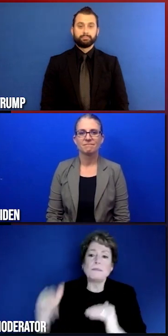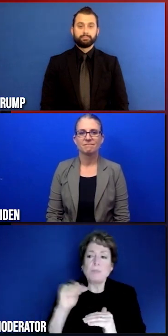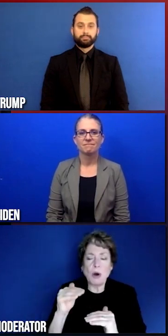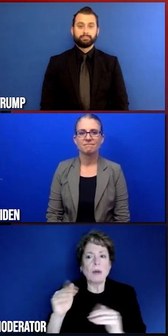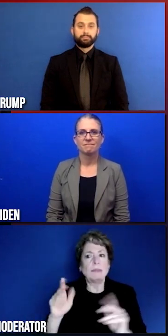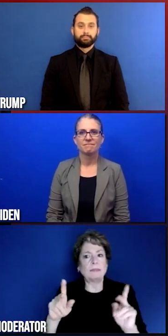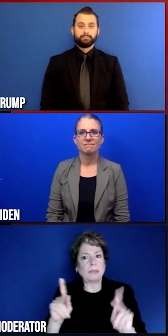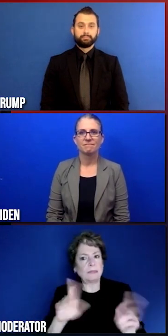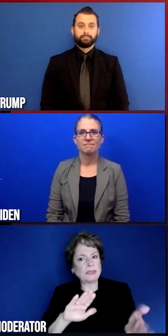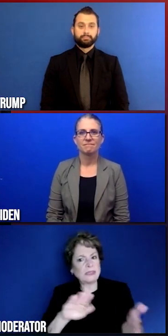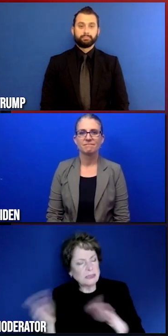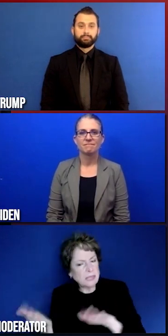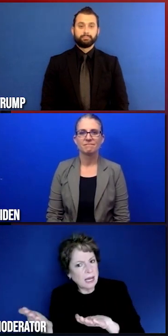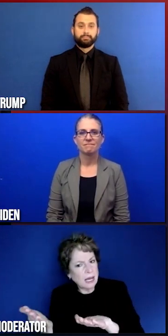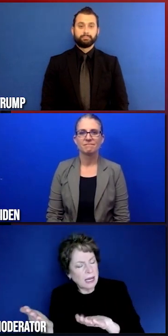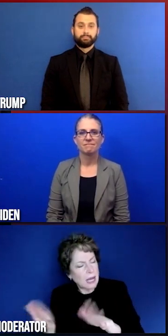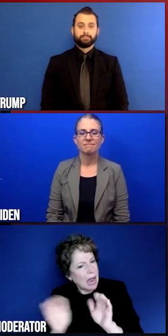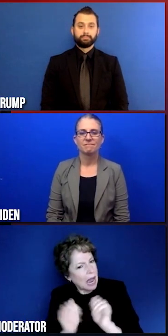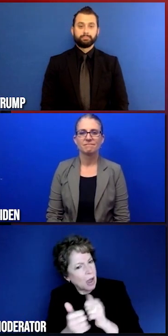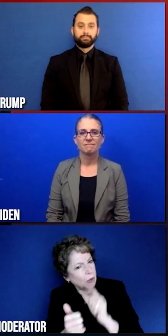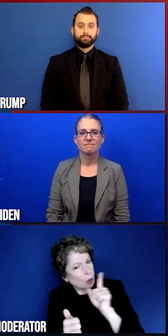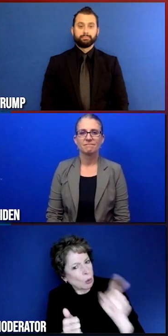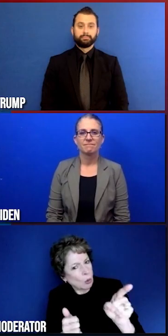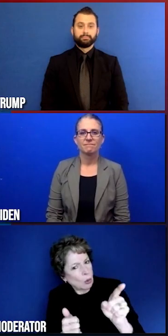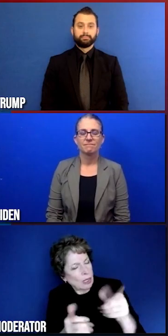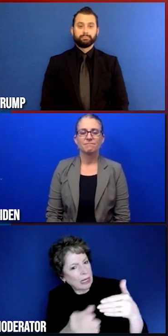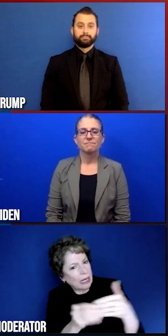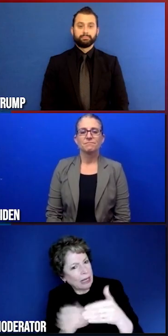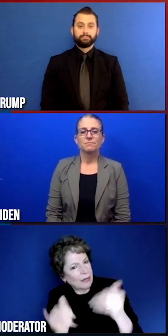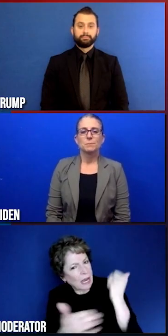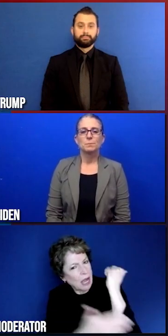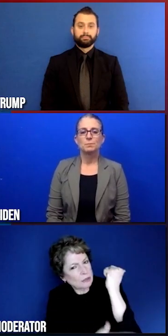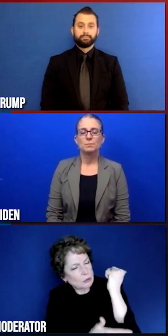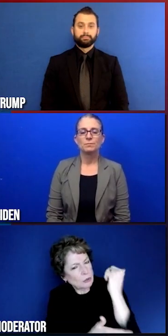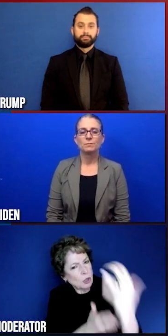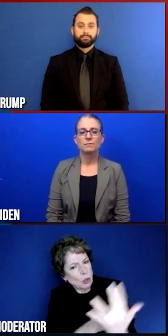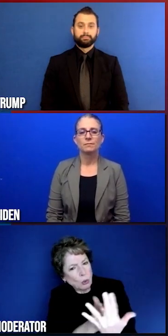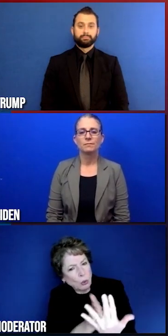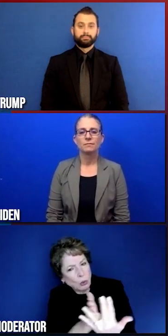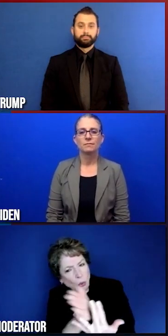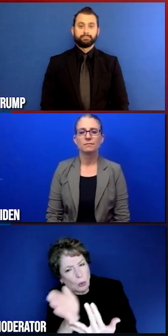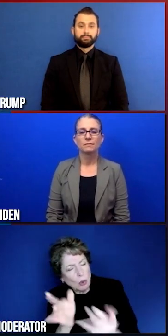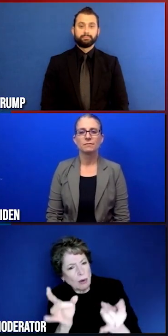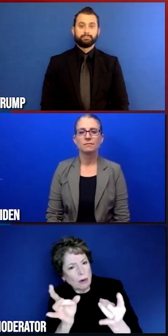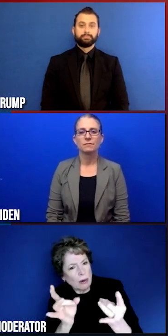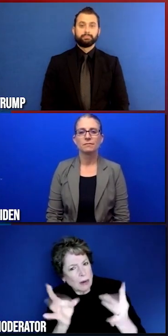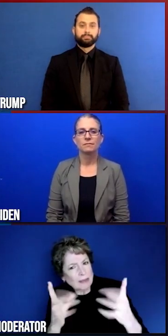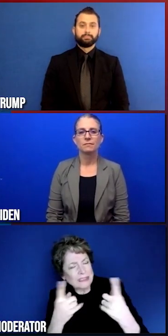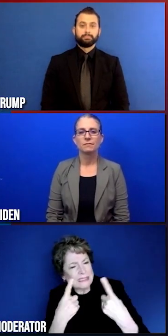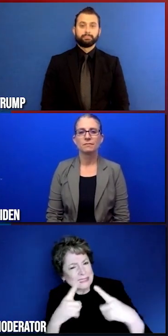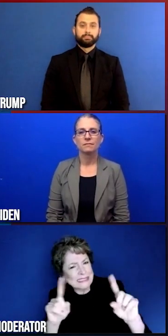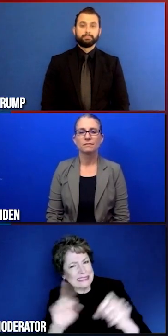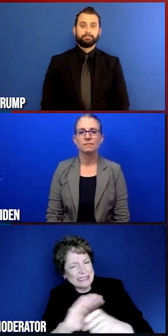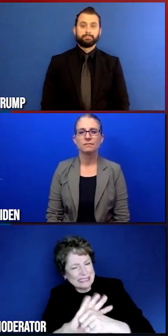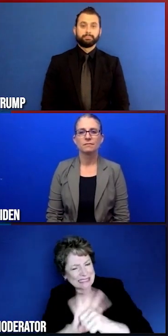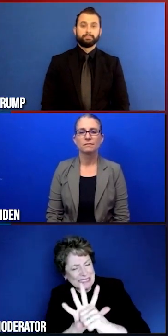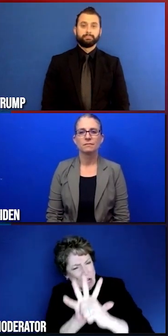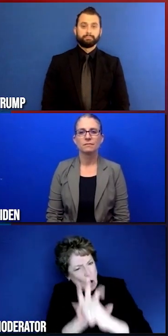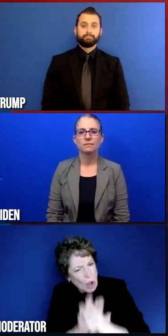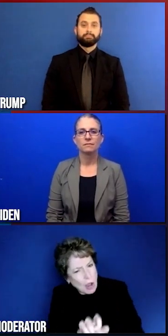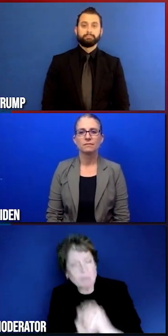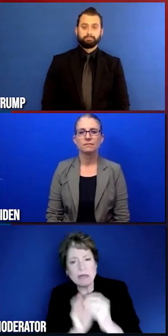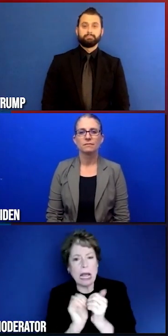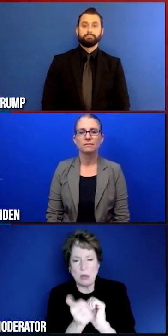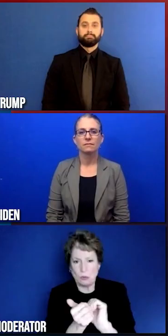of the coronavirus crisis? 2 minutes, uninterrupted. So, as you know, 2.2 million people modeled out